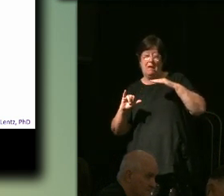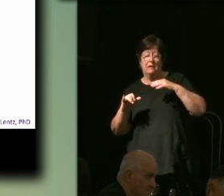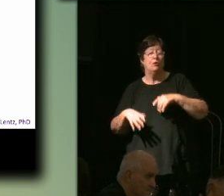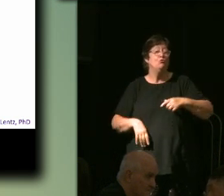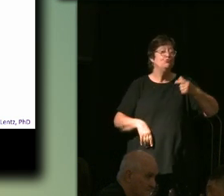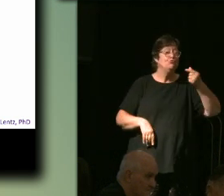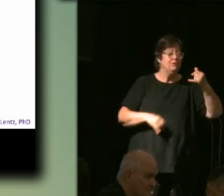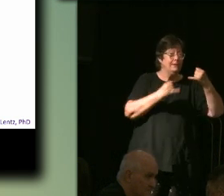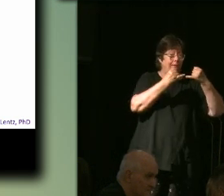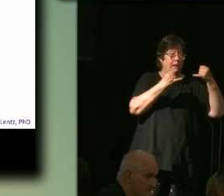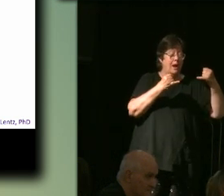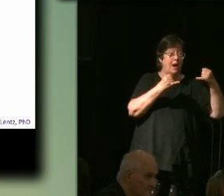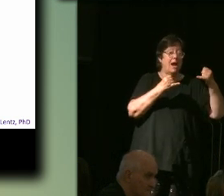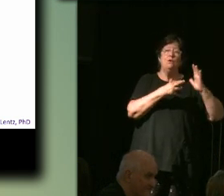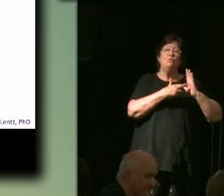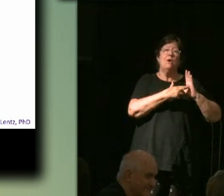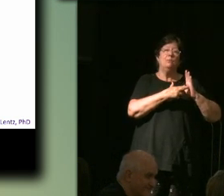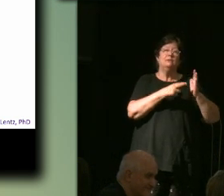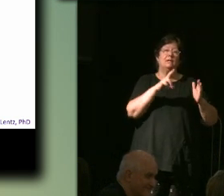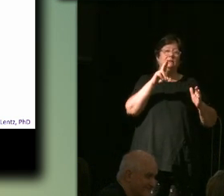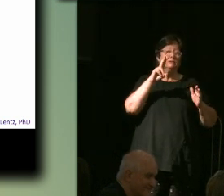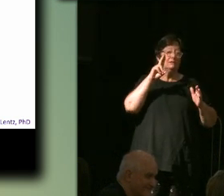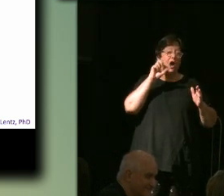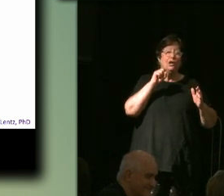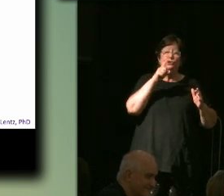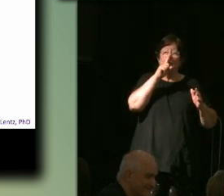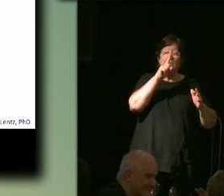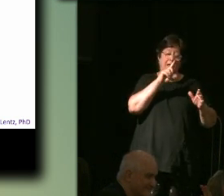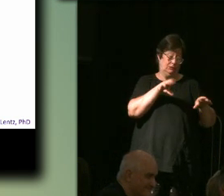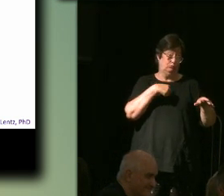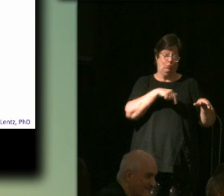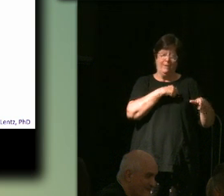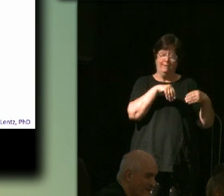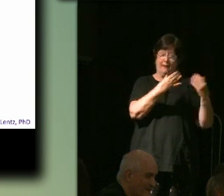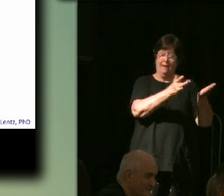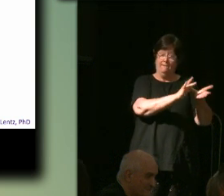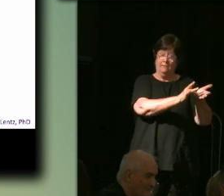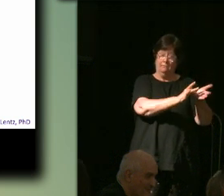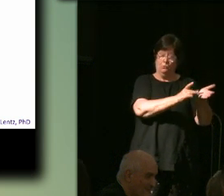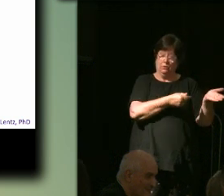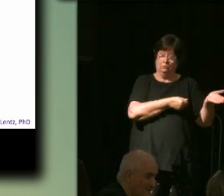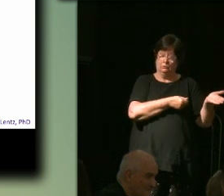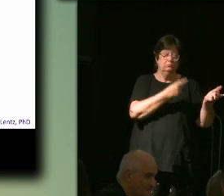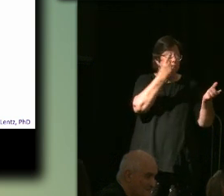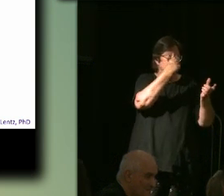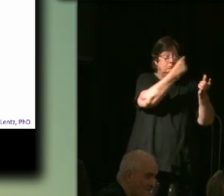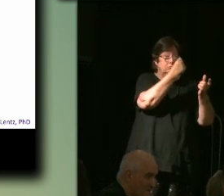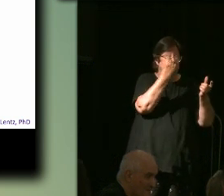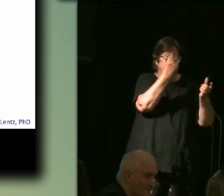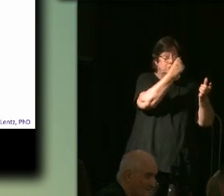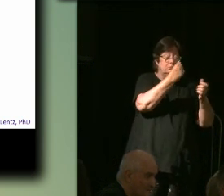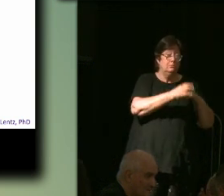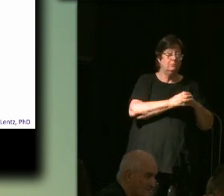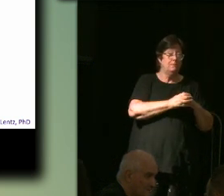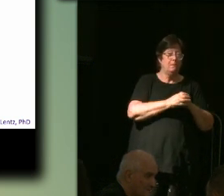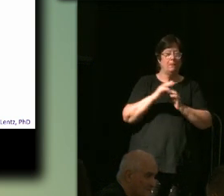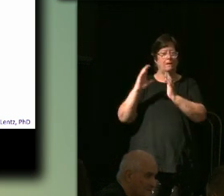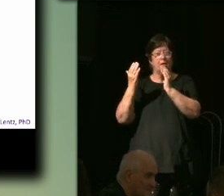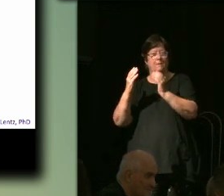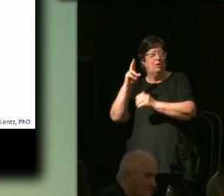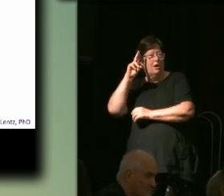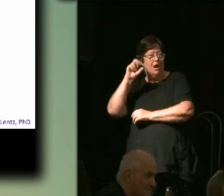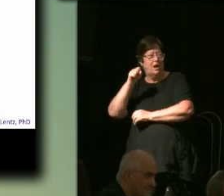green line represents Usher mice that have been given ASOs to their eyes, compared to the